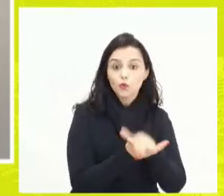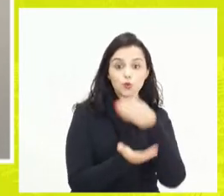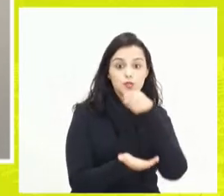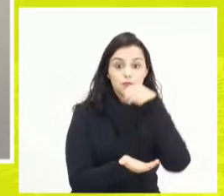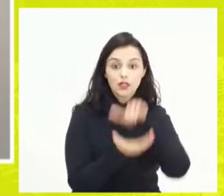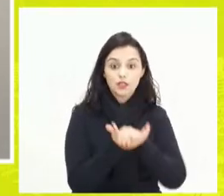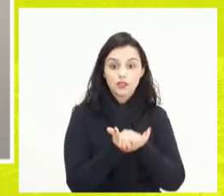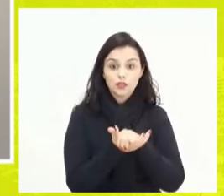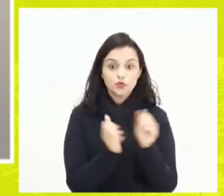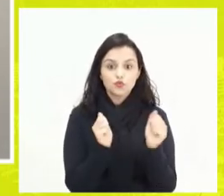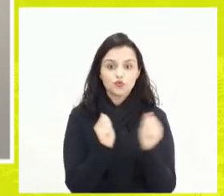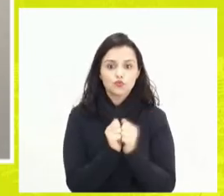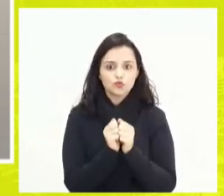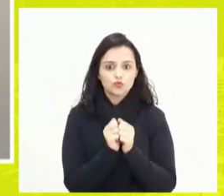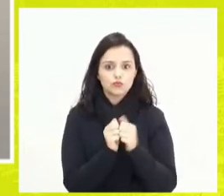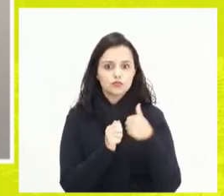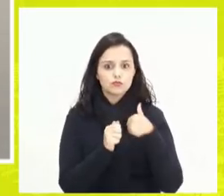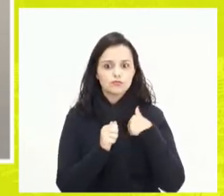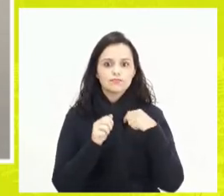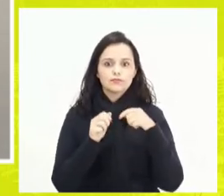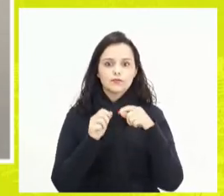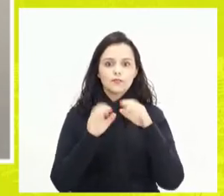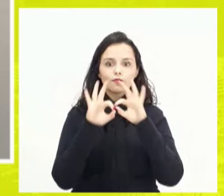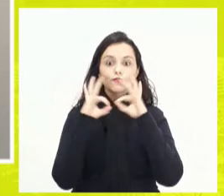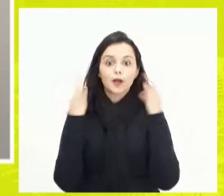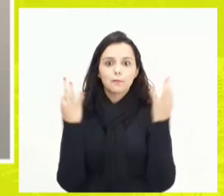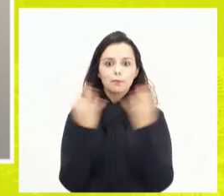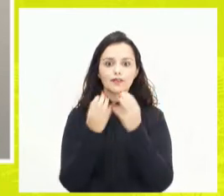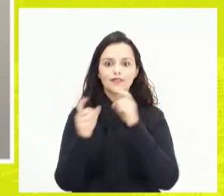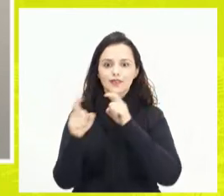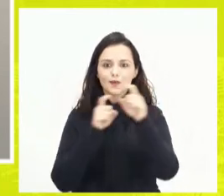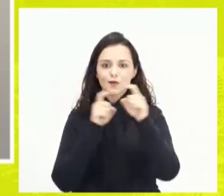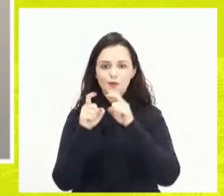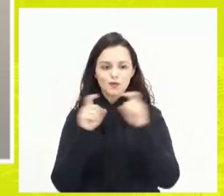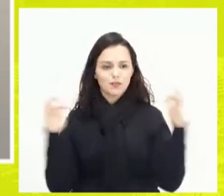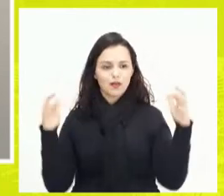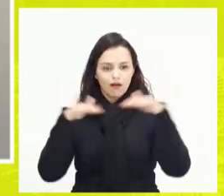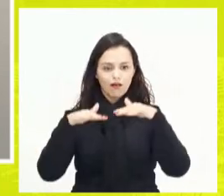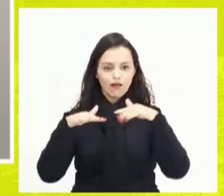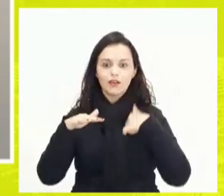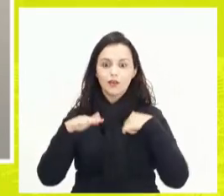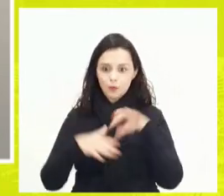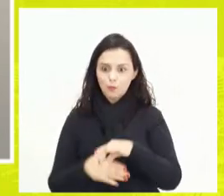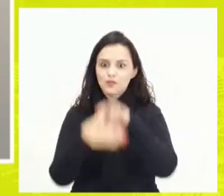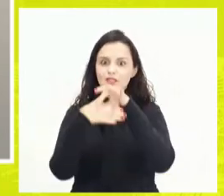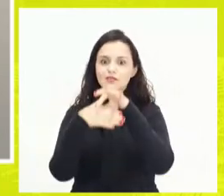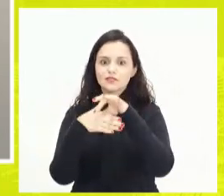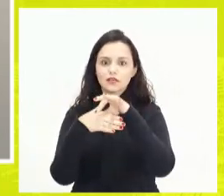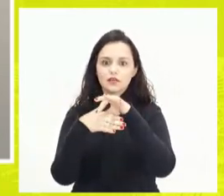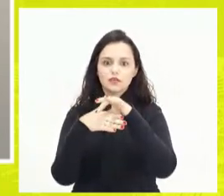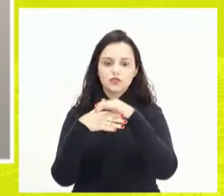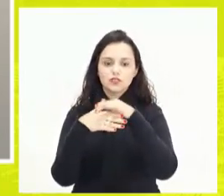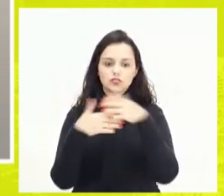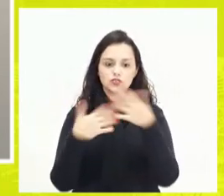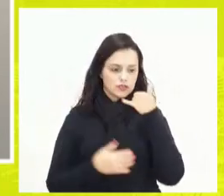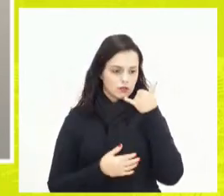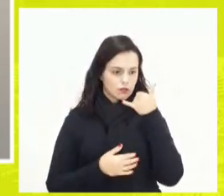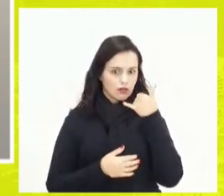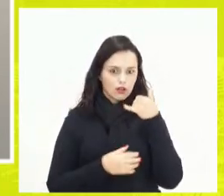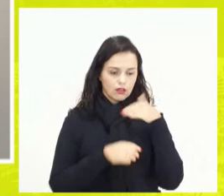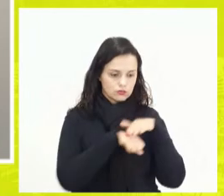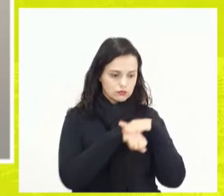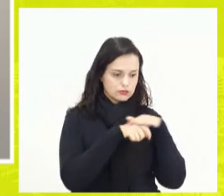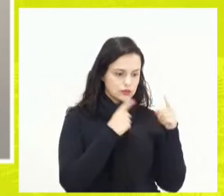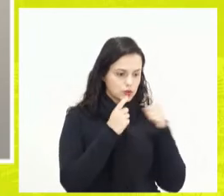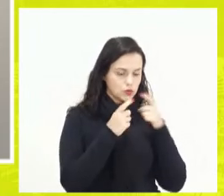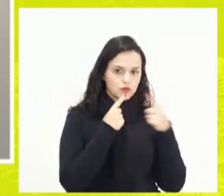dinner being present family gatherings and not being on a cell phone talking to a source or